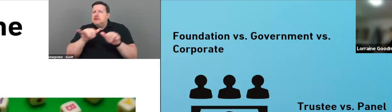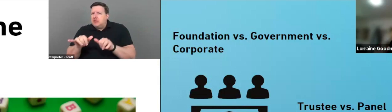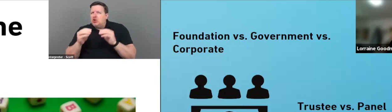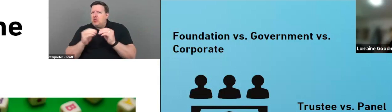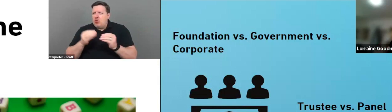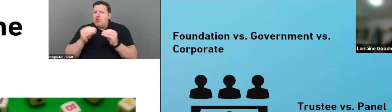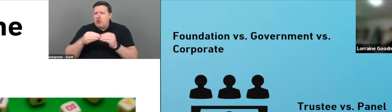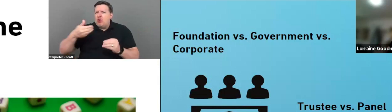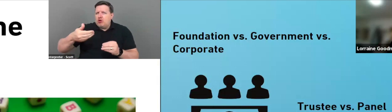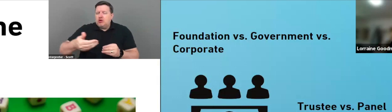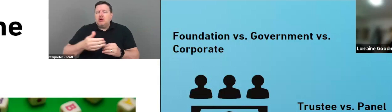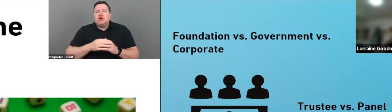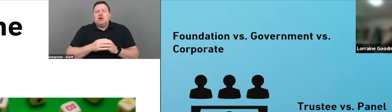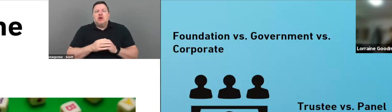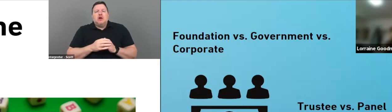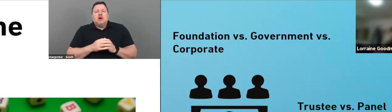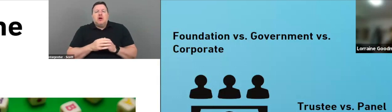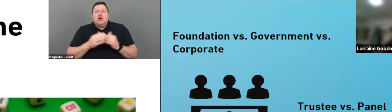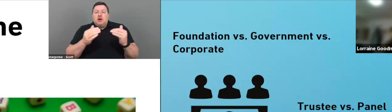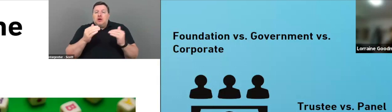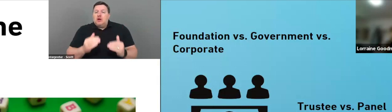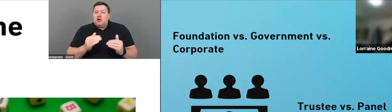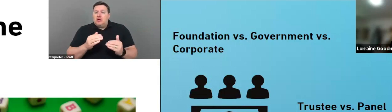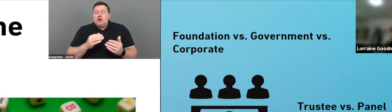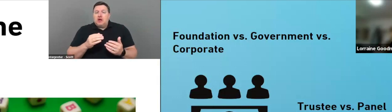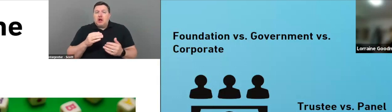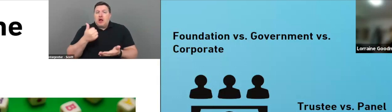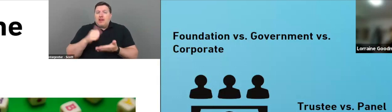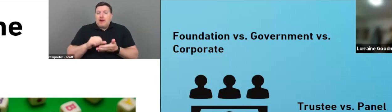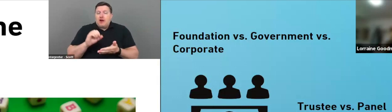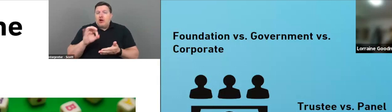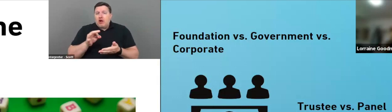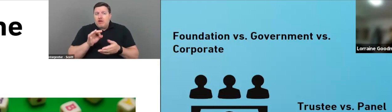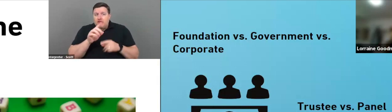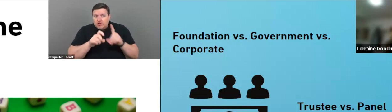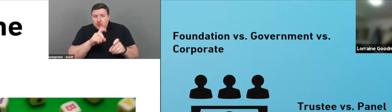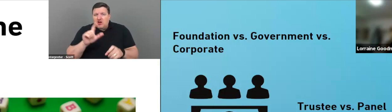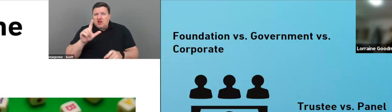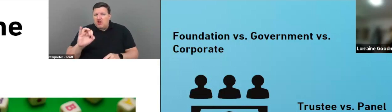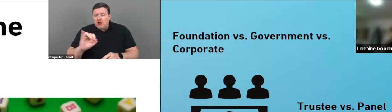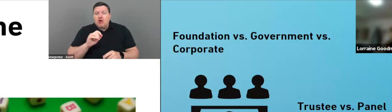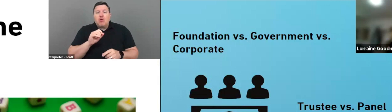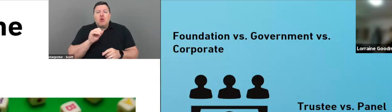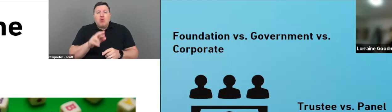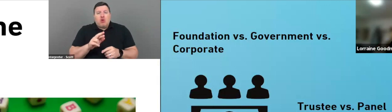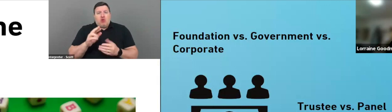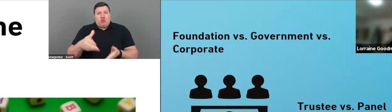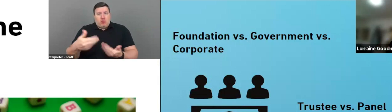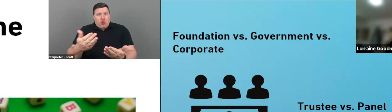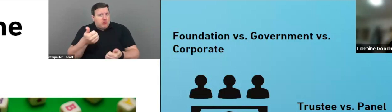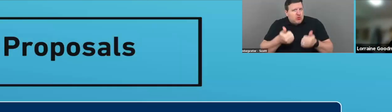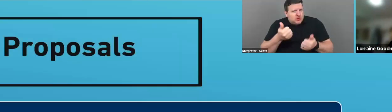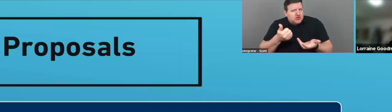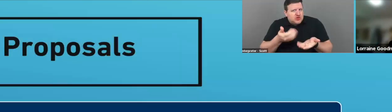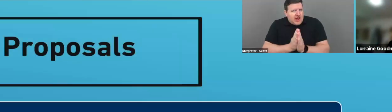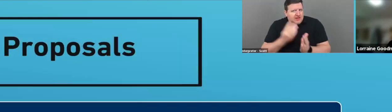And then finally, are they asking for a letter of inquiry or a proposal? Because you do need to address those differently. I'm going to